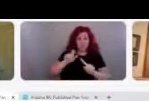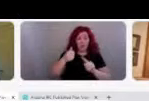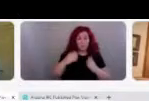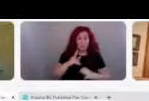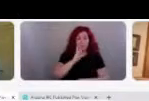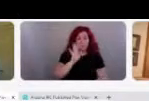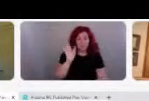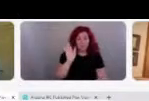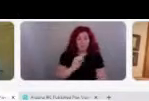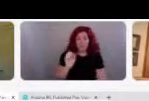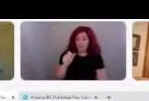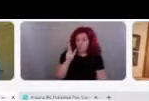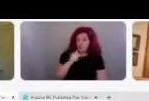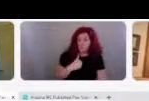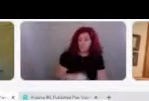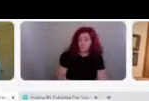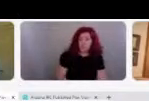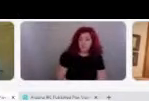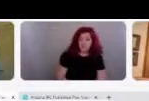uh